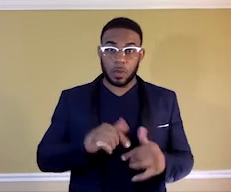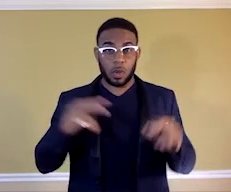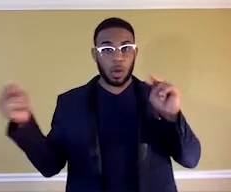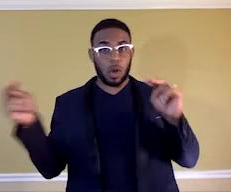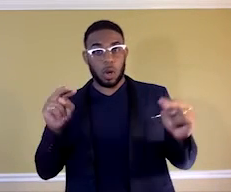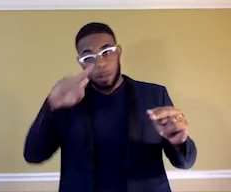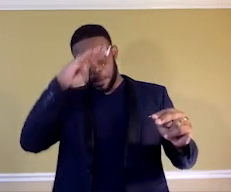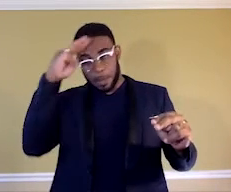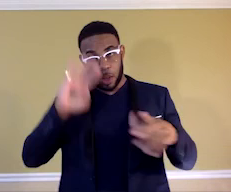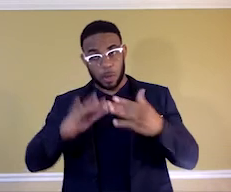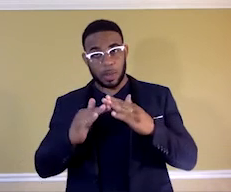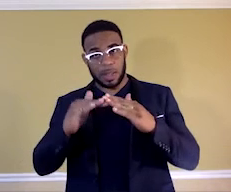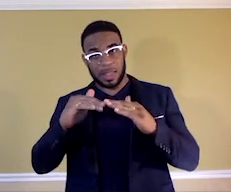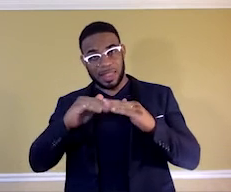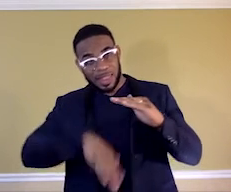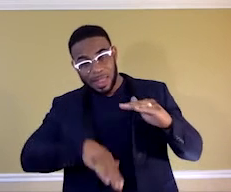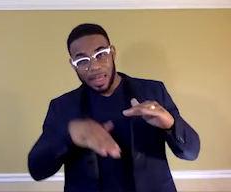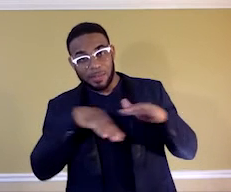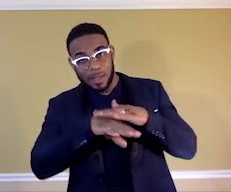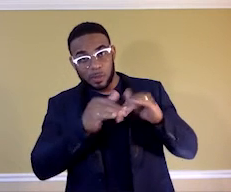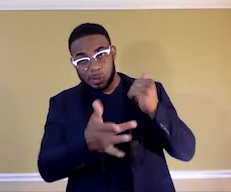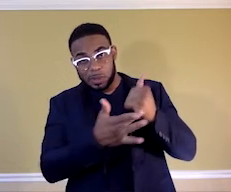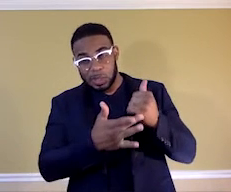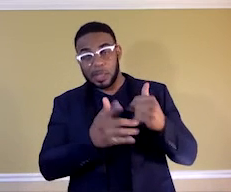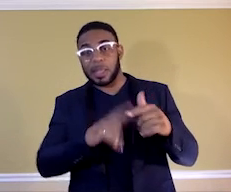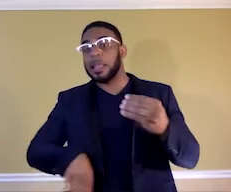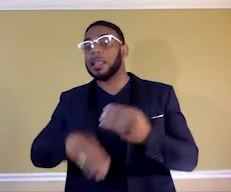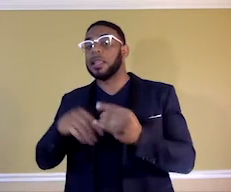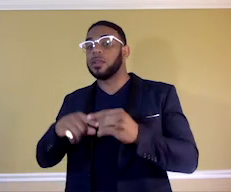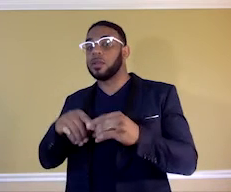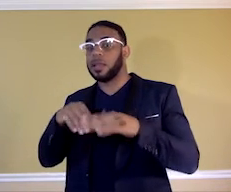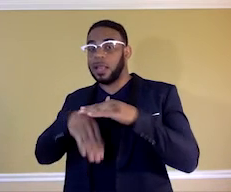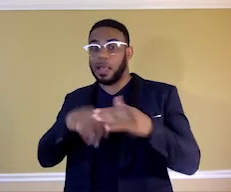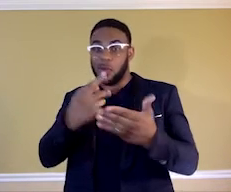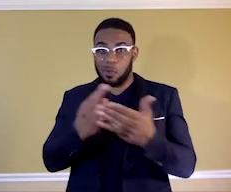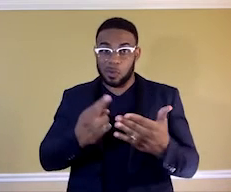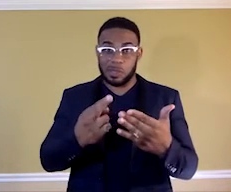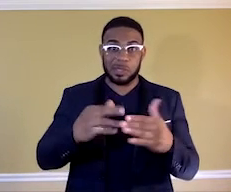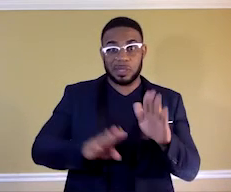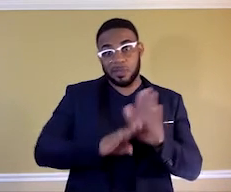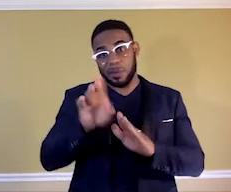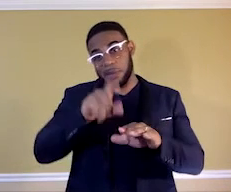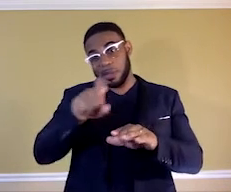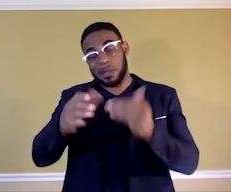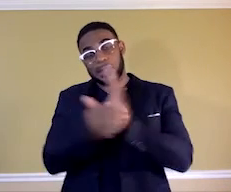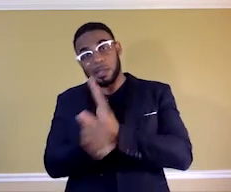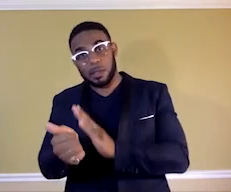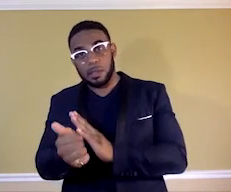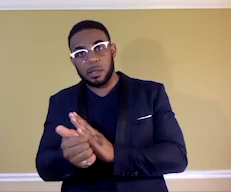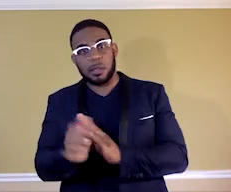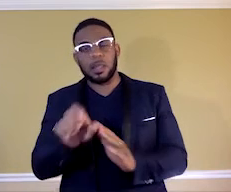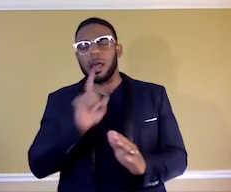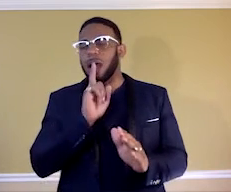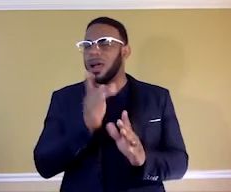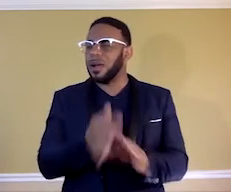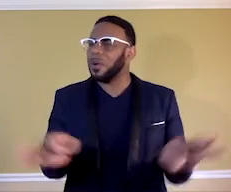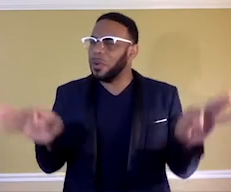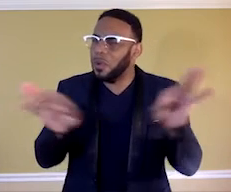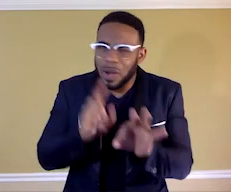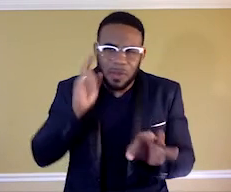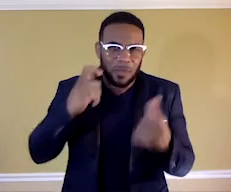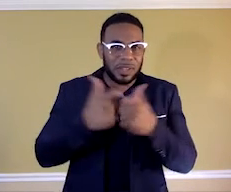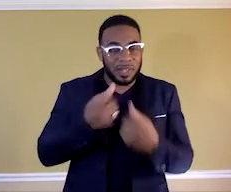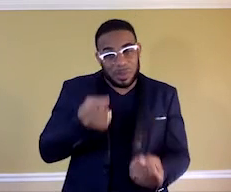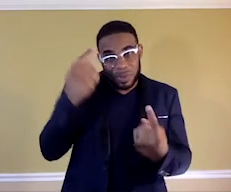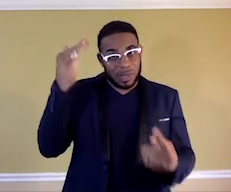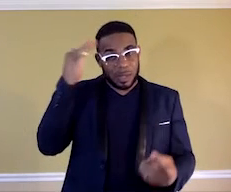look at the Black community, the lack of access to tech, in addition to the lack of resources to develop these necessary skills that are critical for digital